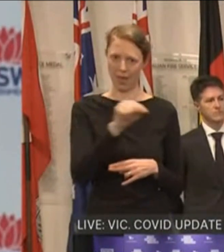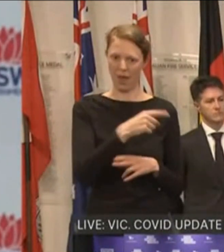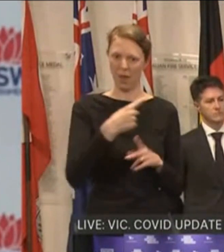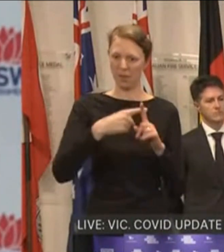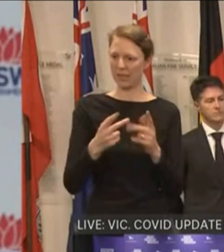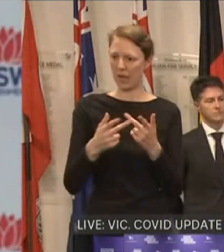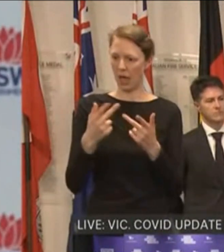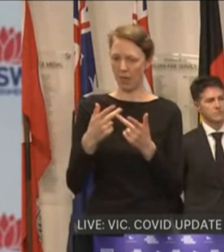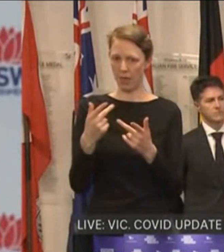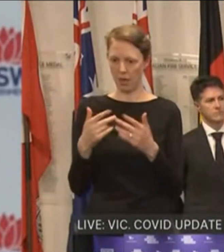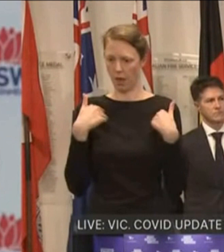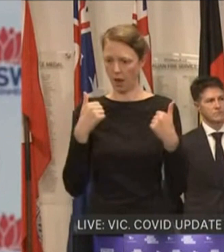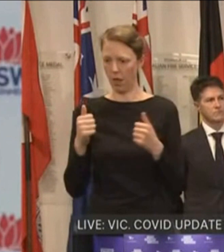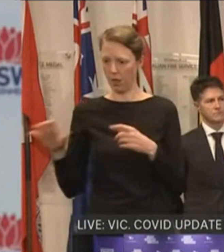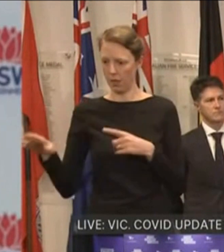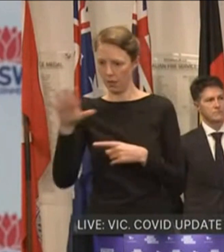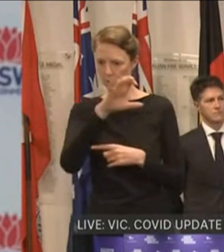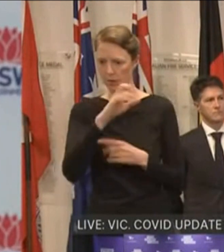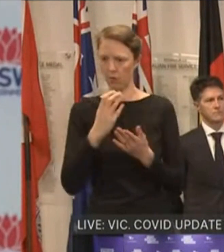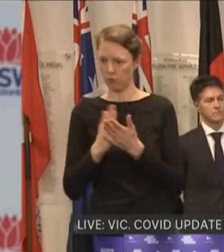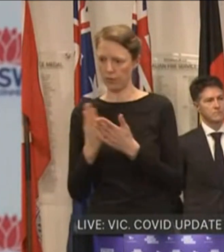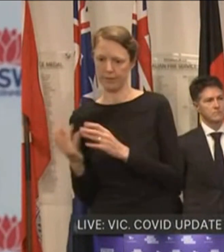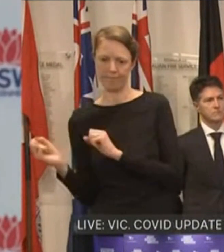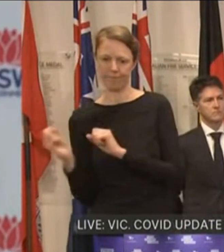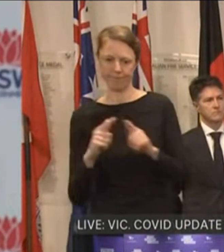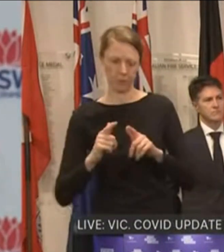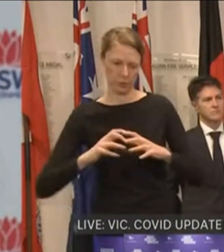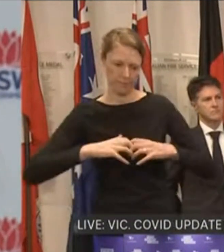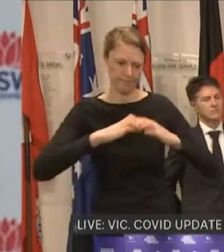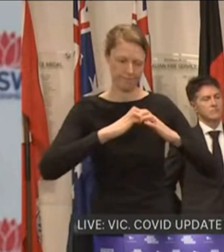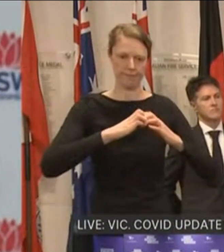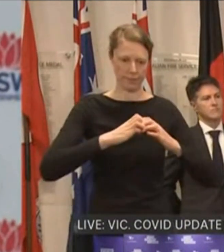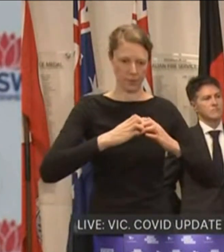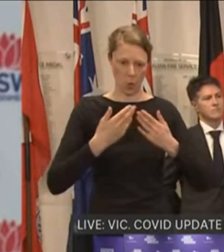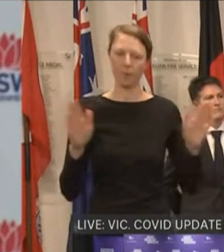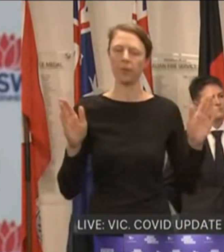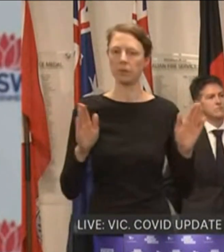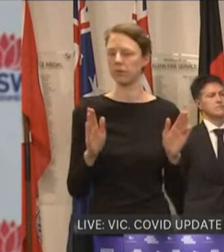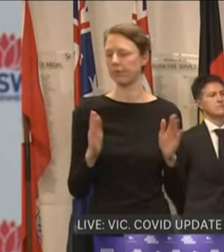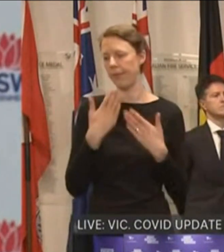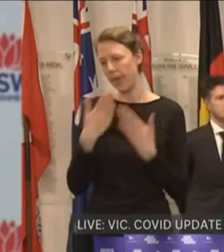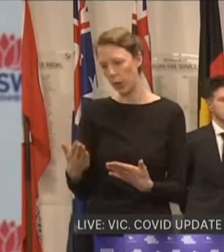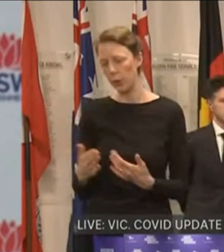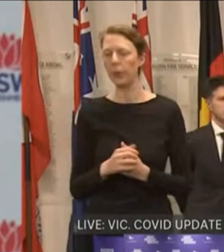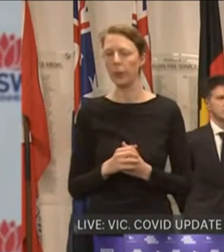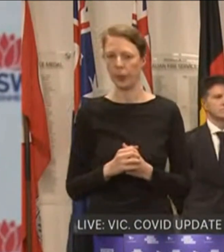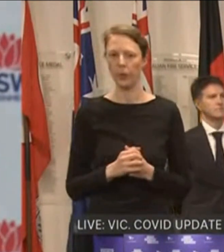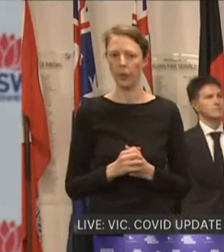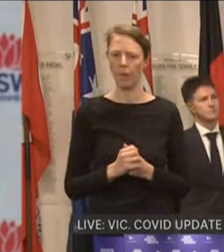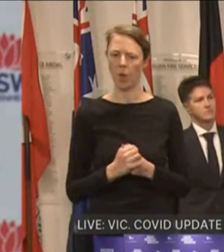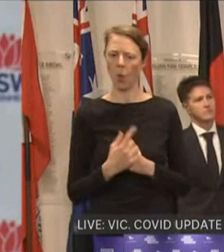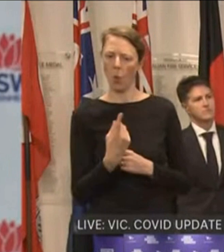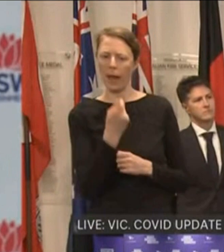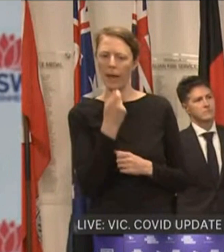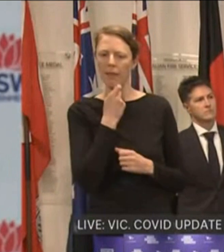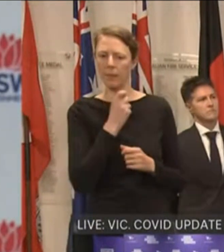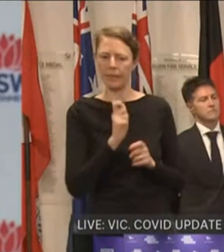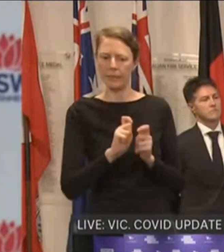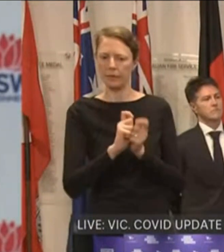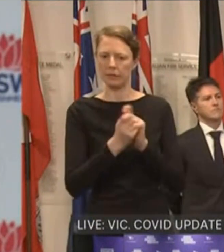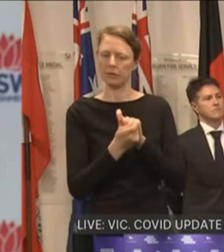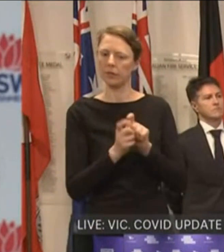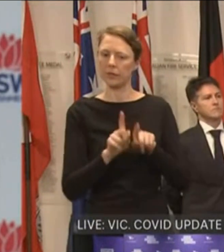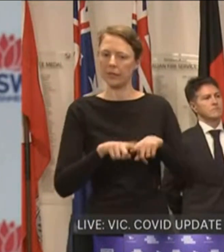operated on Saturday but won't be operating on Sunday. But please go to our website, and there's a large number of clinics, and also you can get testing through